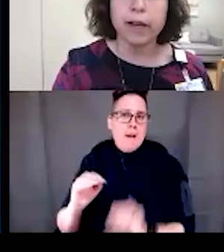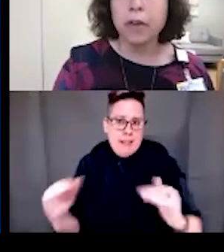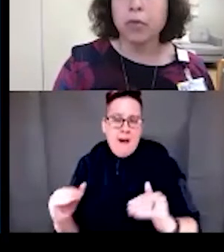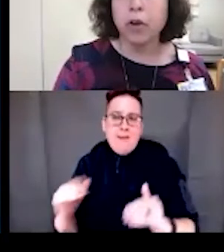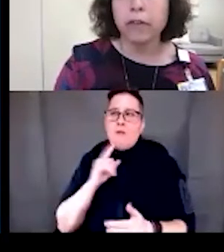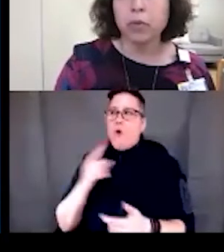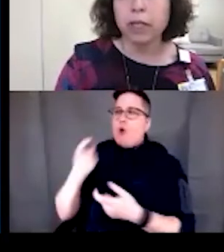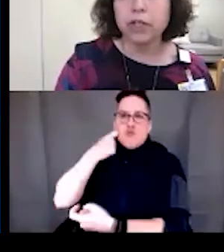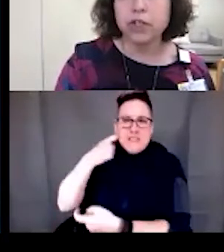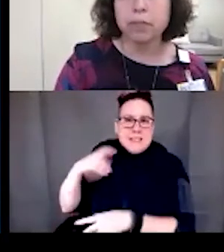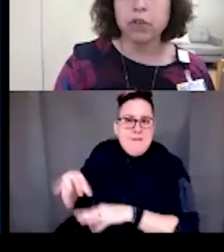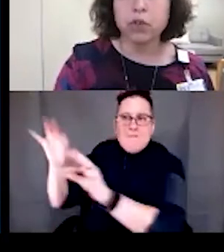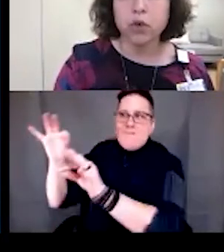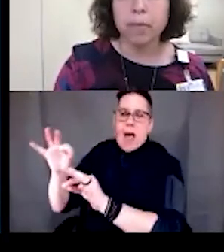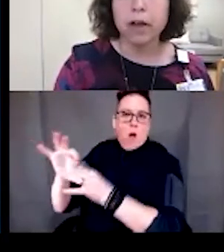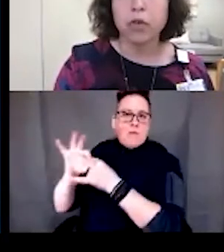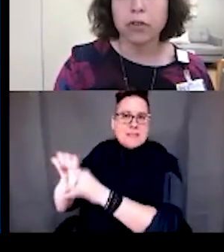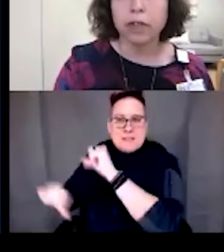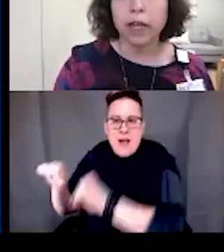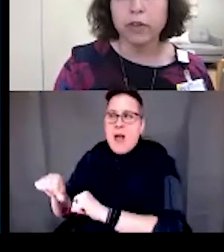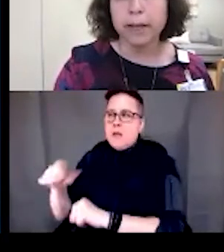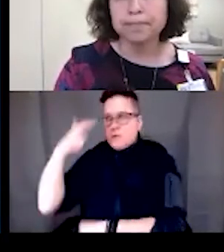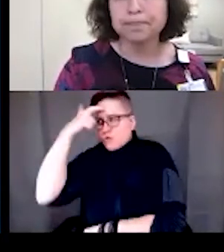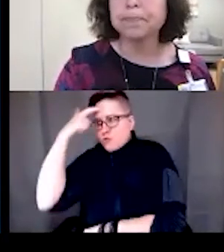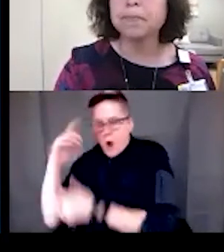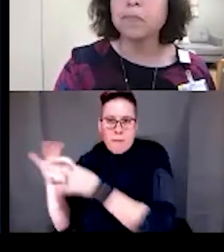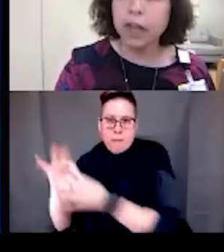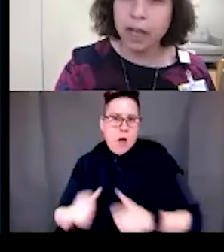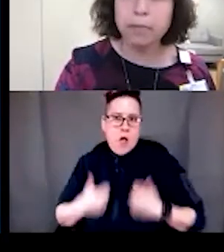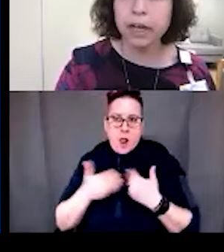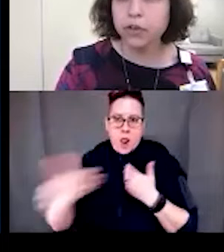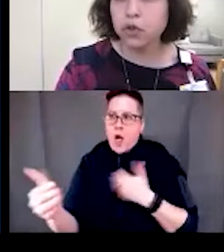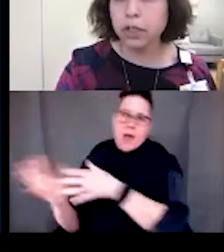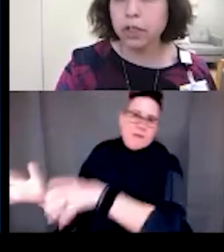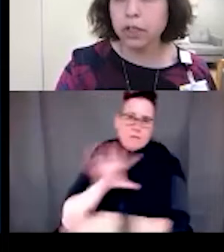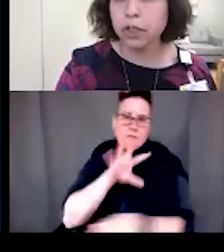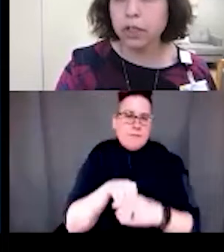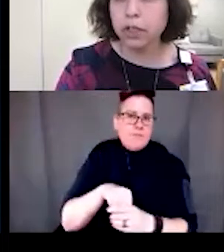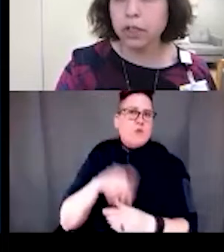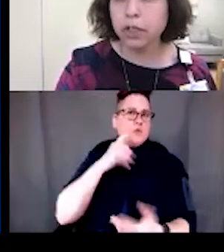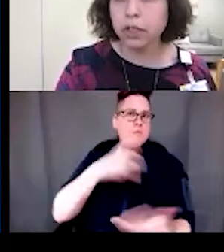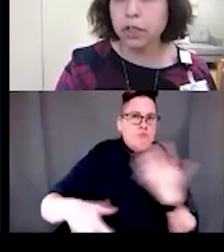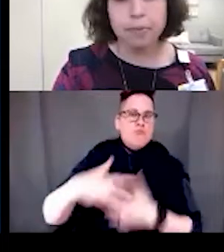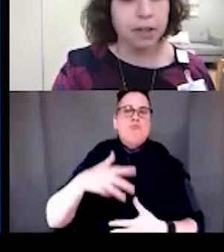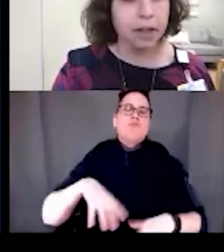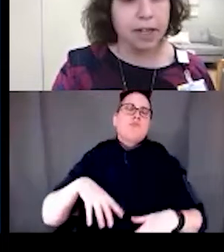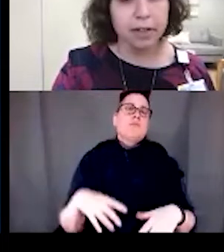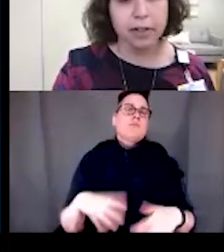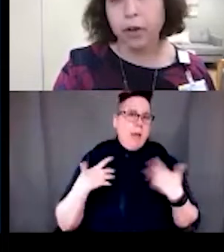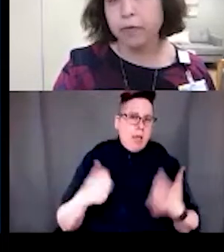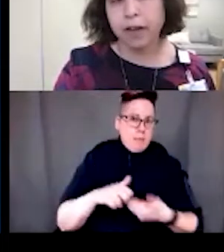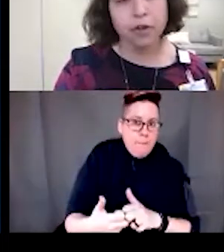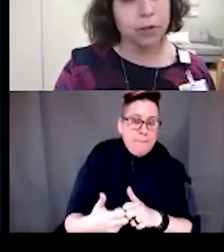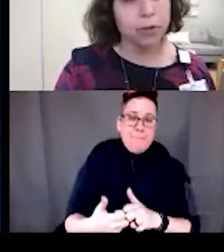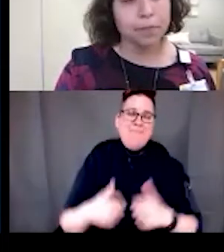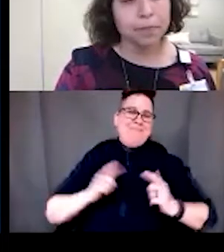findings regarding the relationship between trauma across the lifespan and many social and health problems. And with that, I'm delighted to hand it